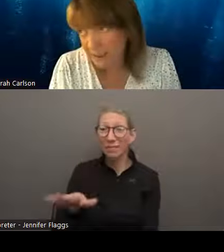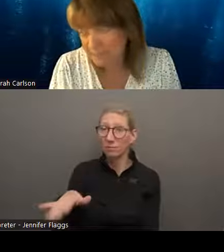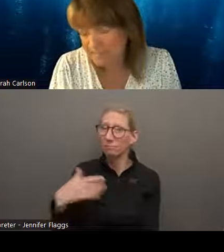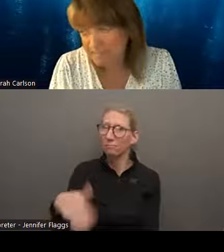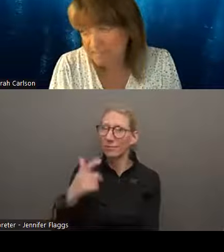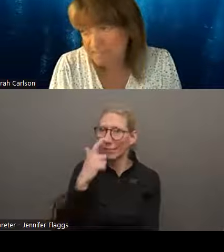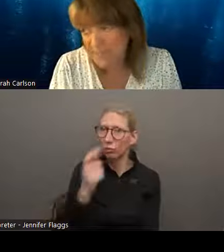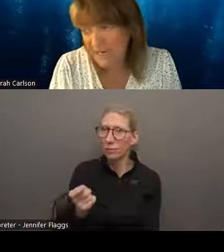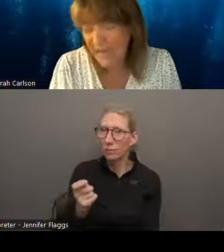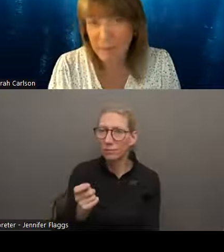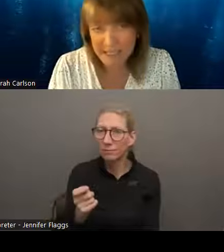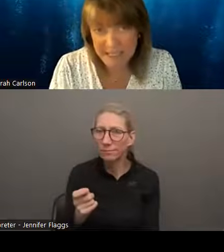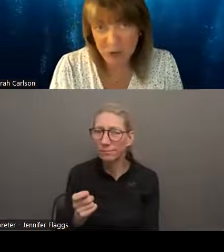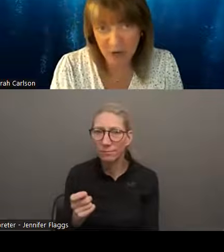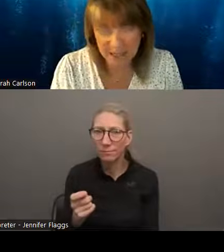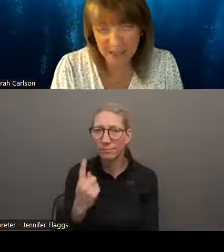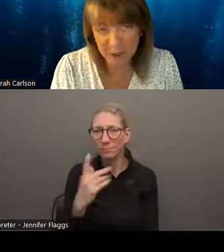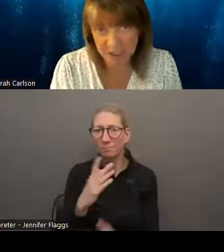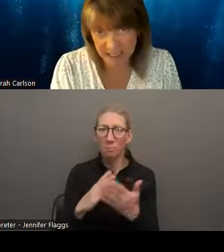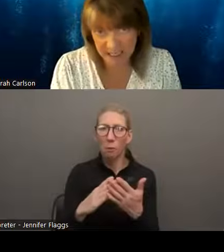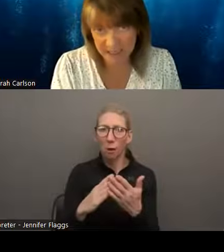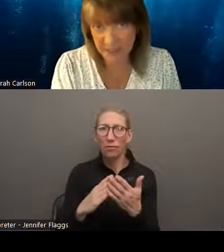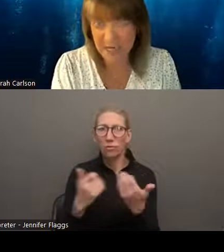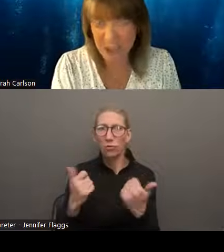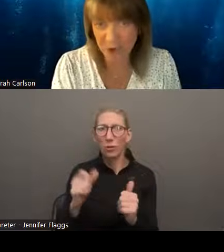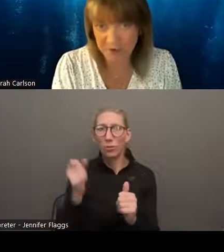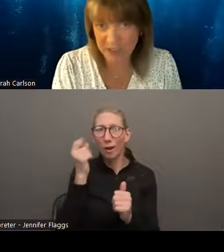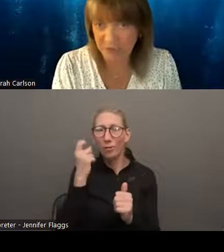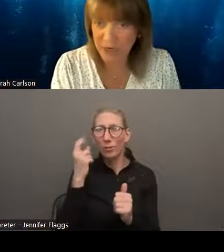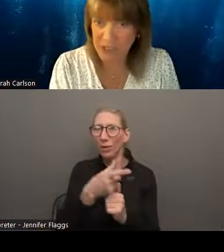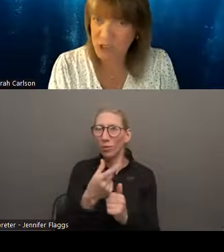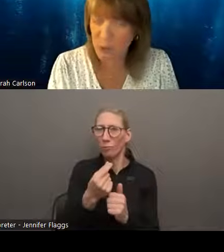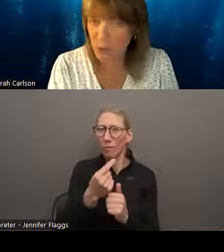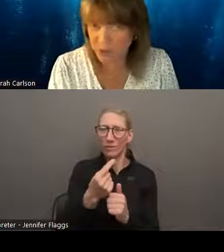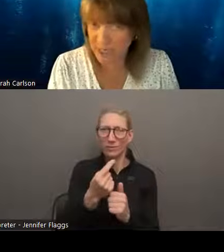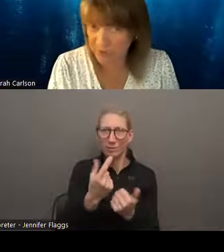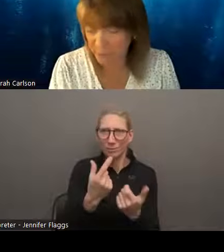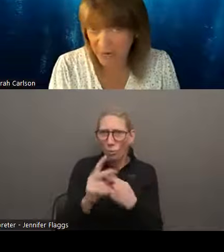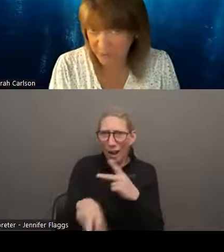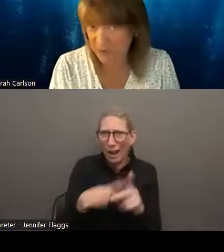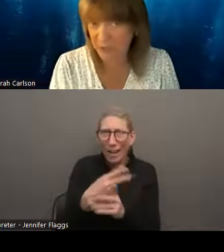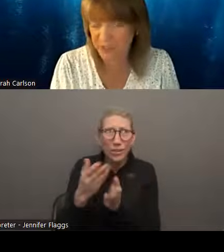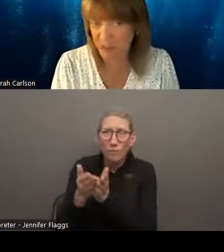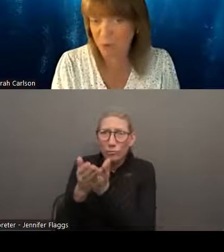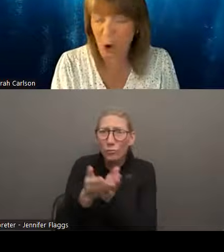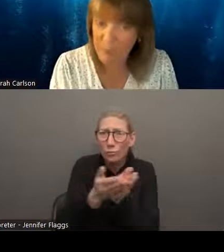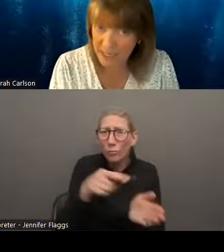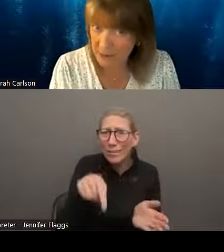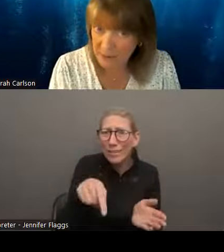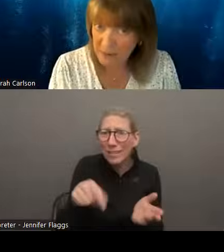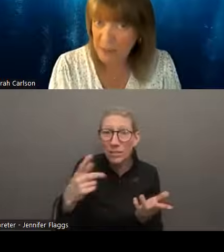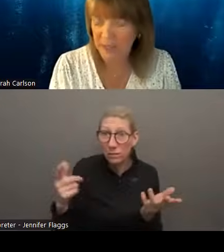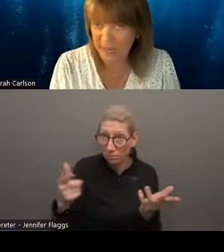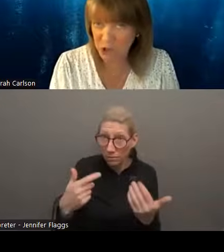interesting element in trying to understand the nature of this voyage and wondering if perhaps there is a